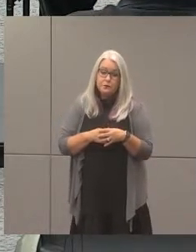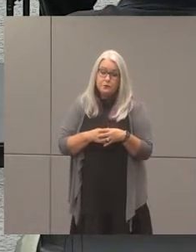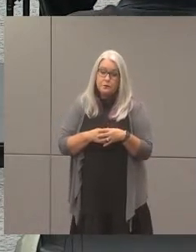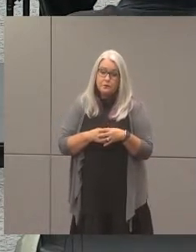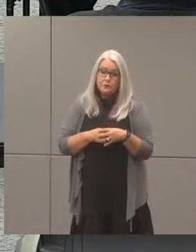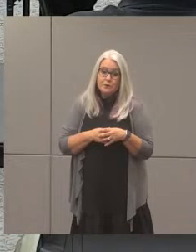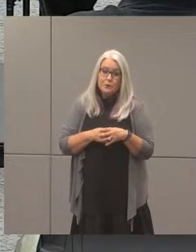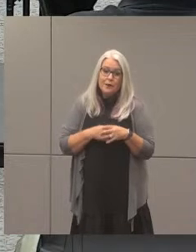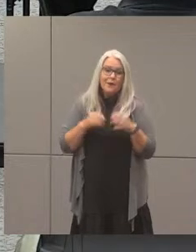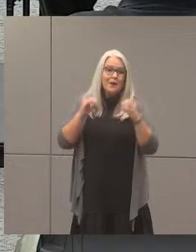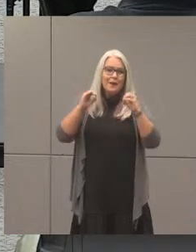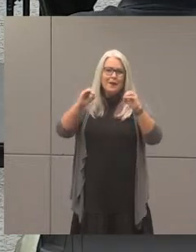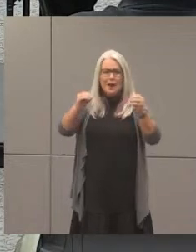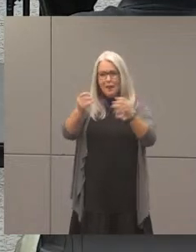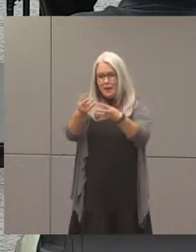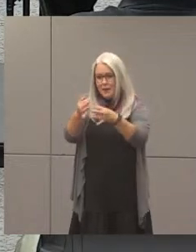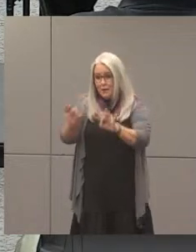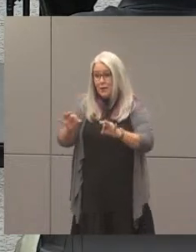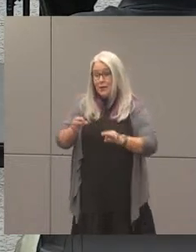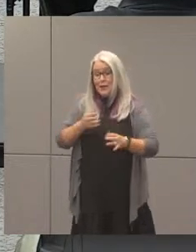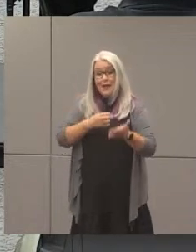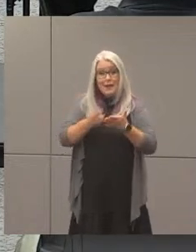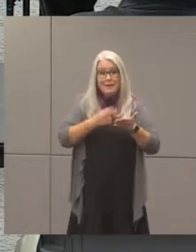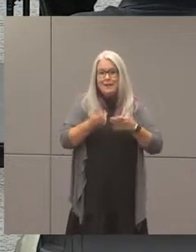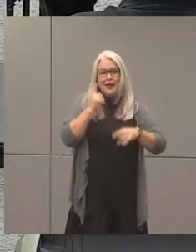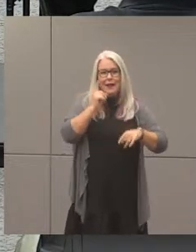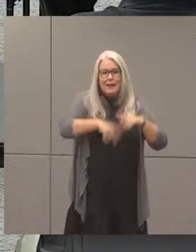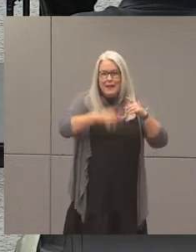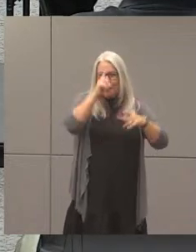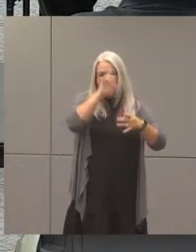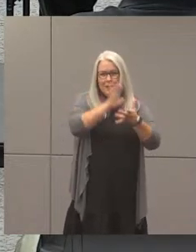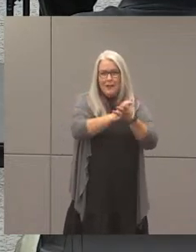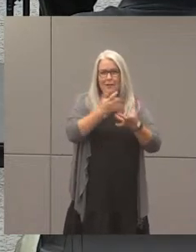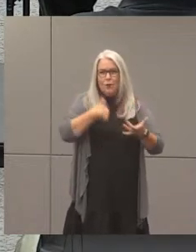I mean, nothing is free. I can't believe we did this.